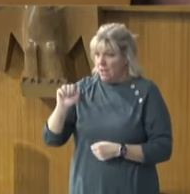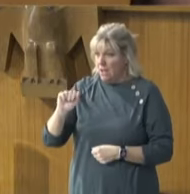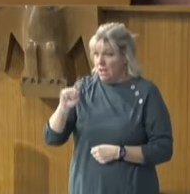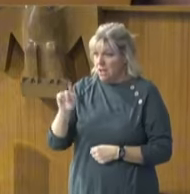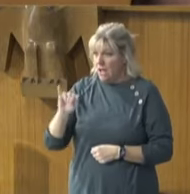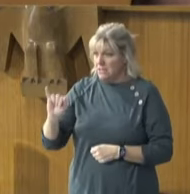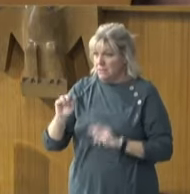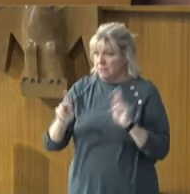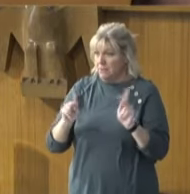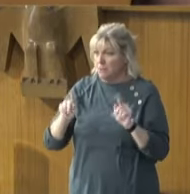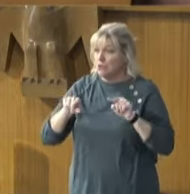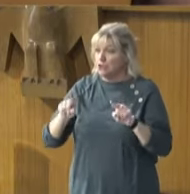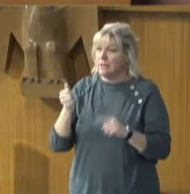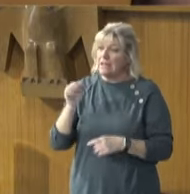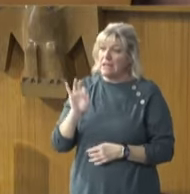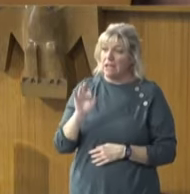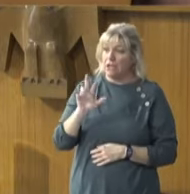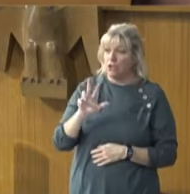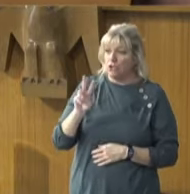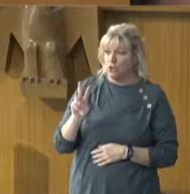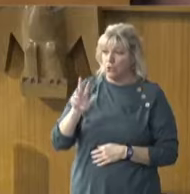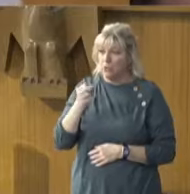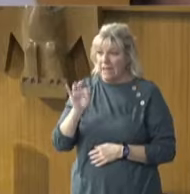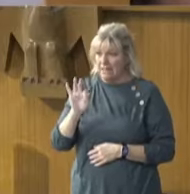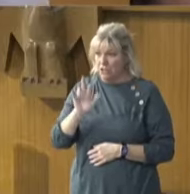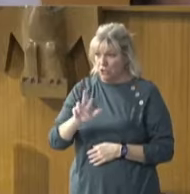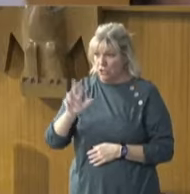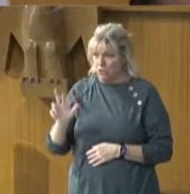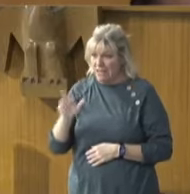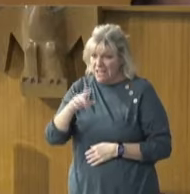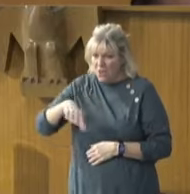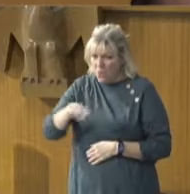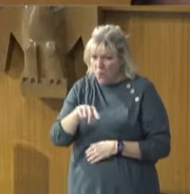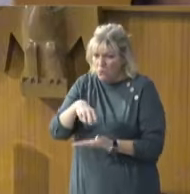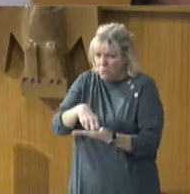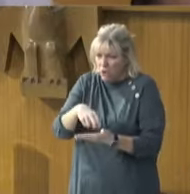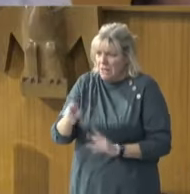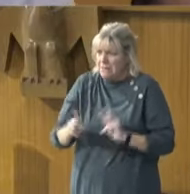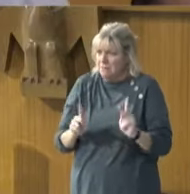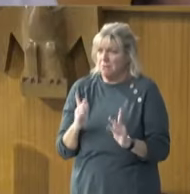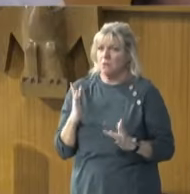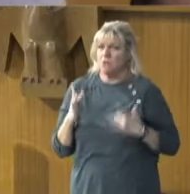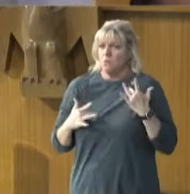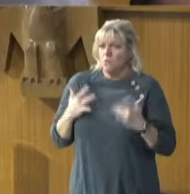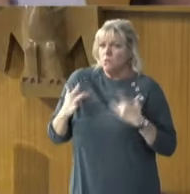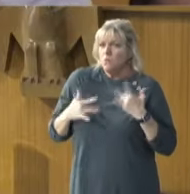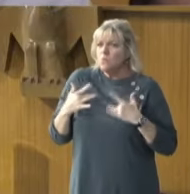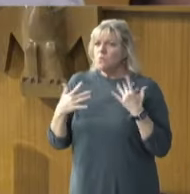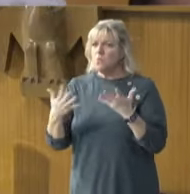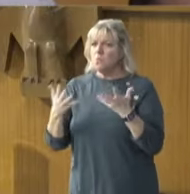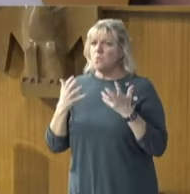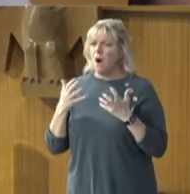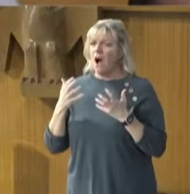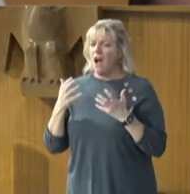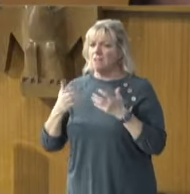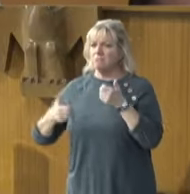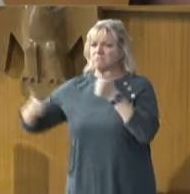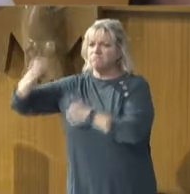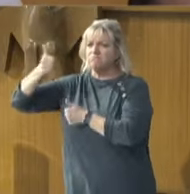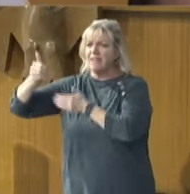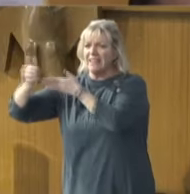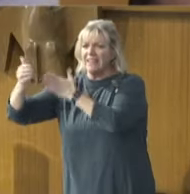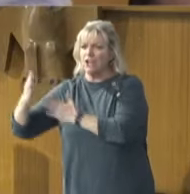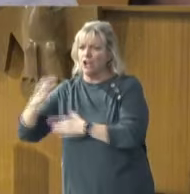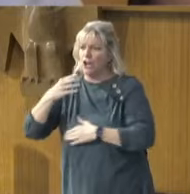1932 and 1933. They were excited about the idea of a close bond between the throne and the altar,